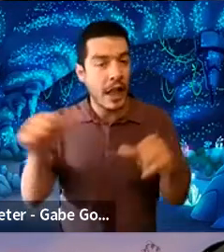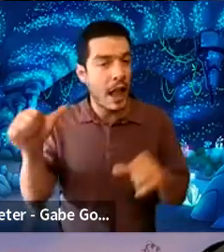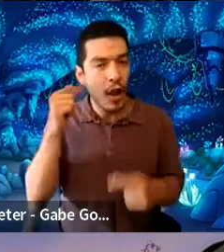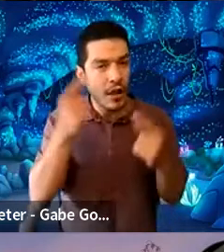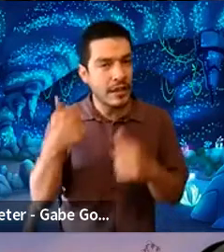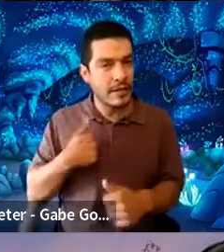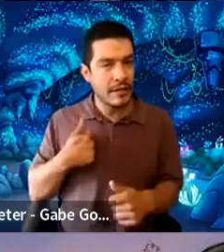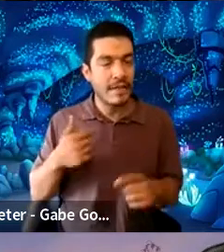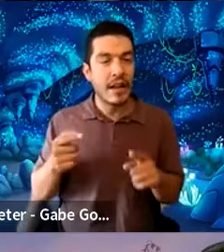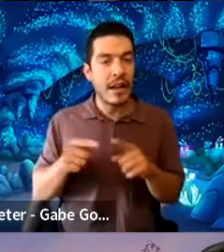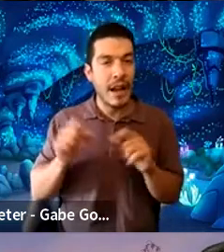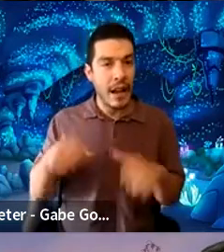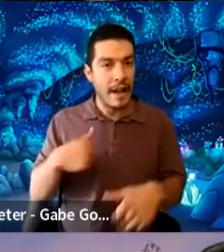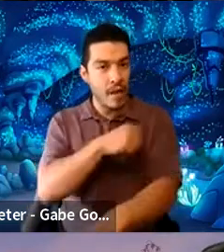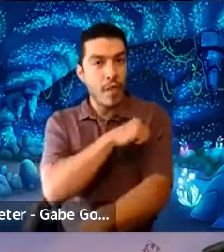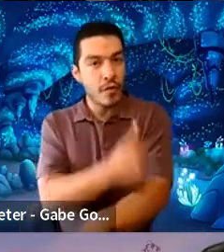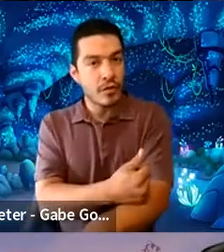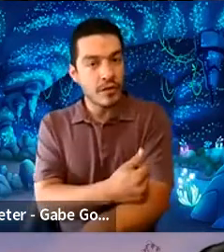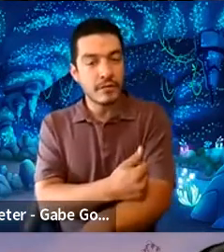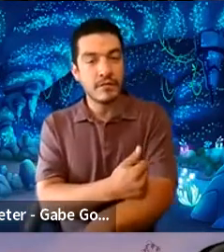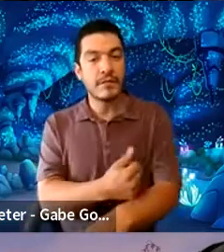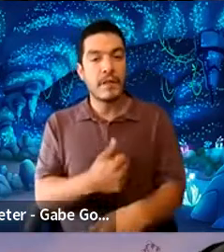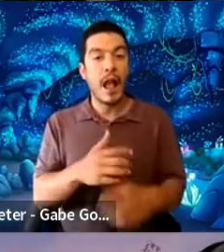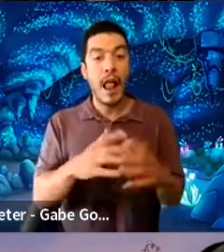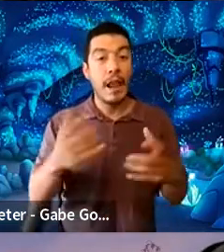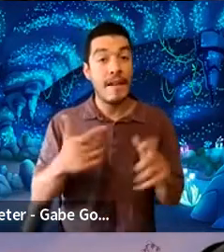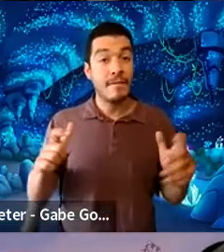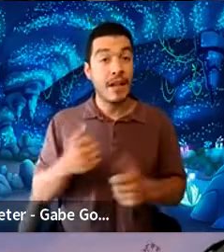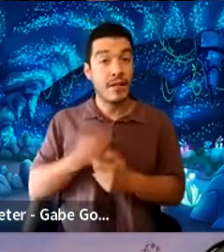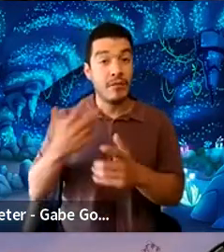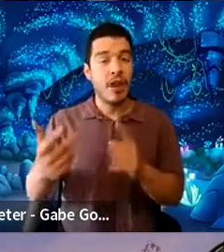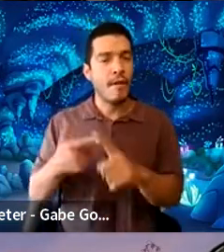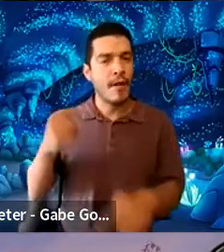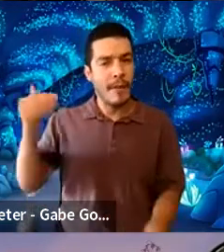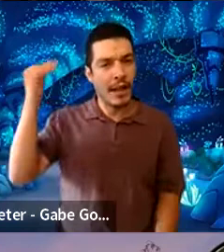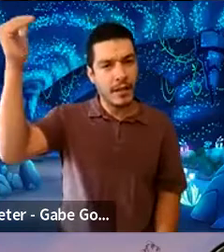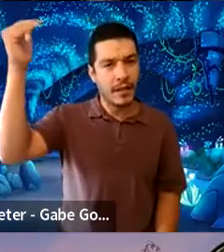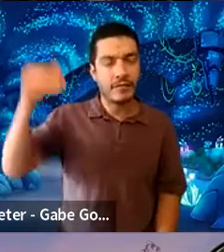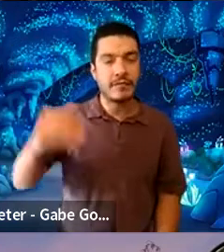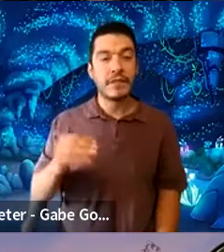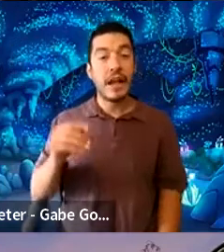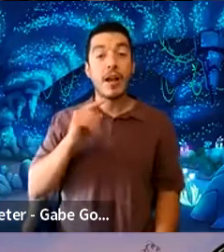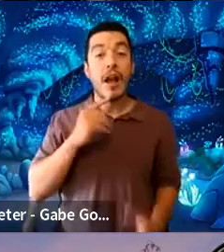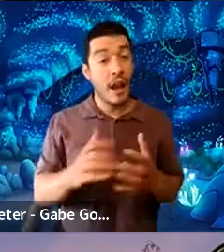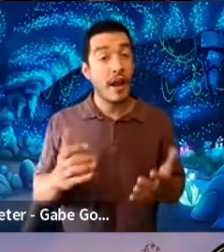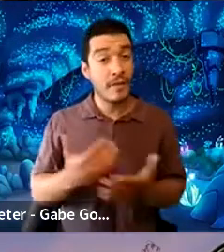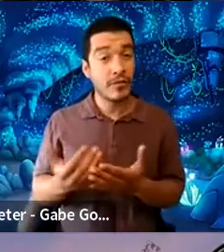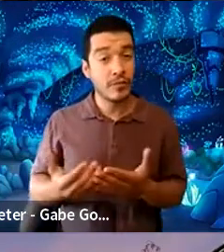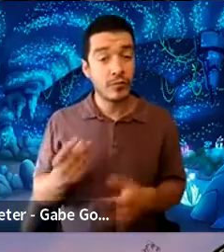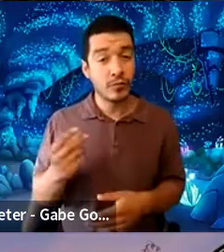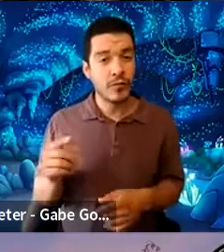like authorities in science, you know, like a lot of the big contributions come from adults and, you know, a good chunk do, but there are